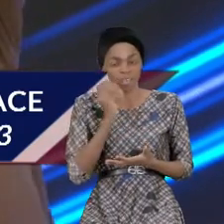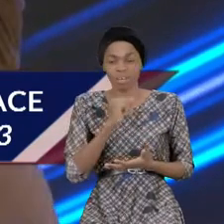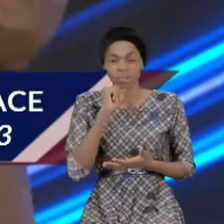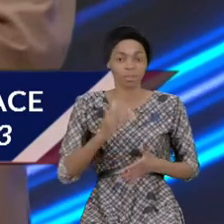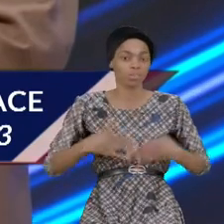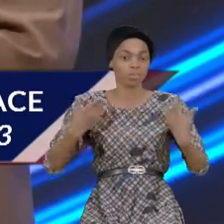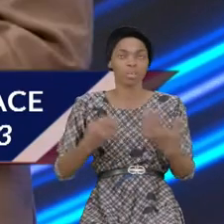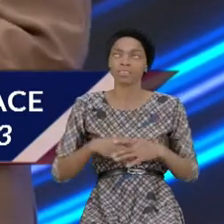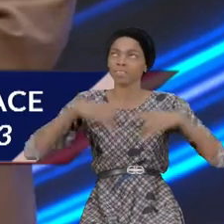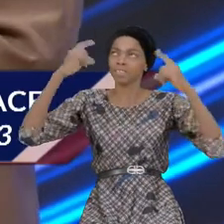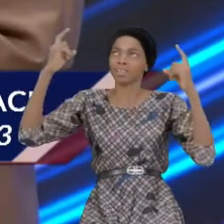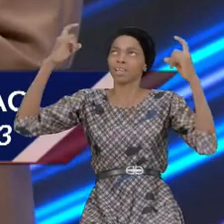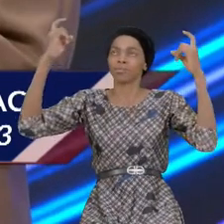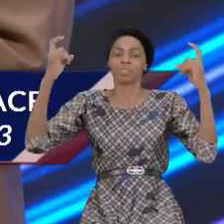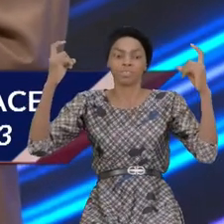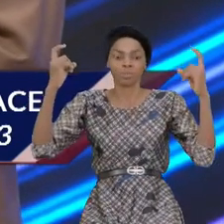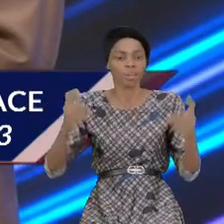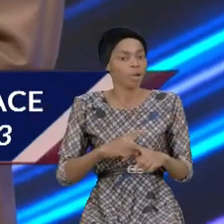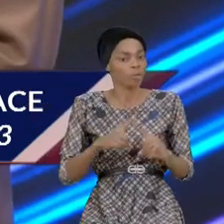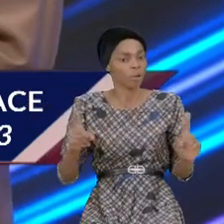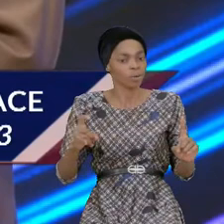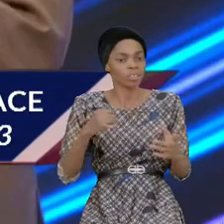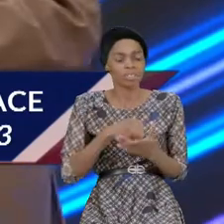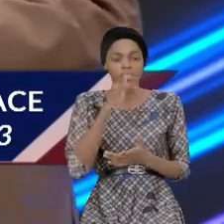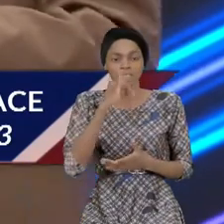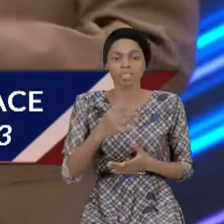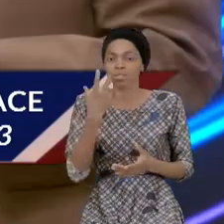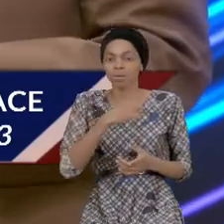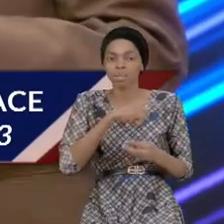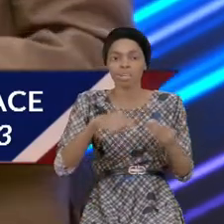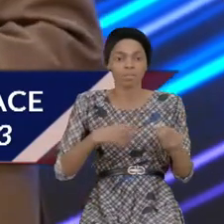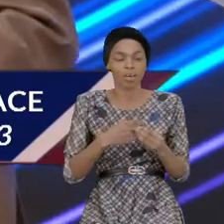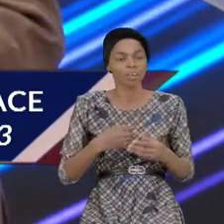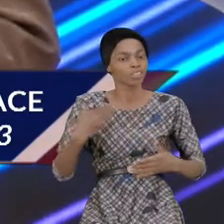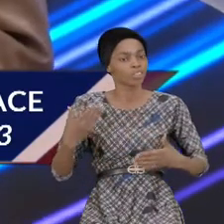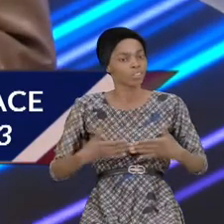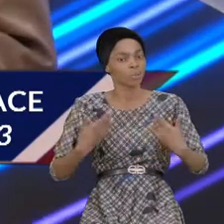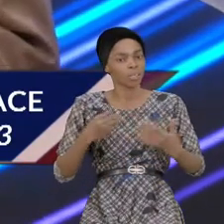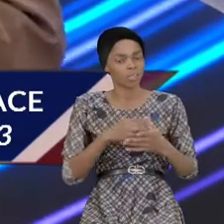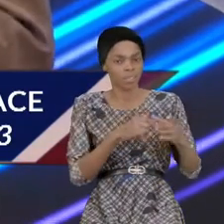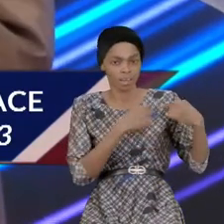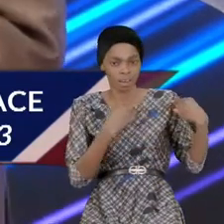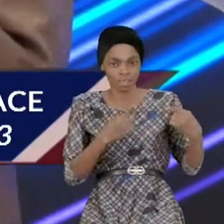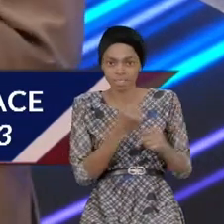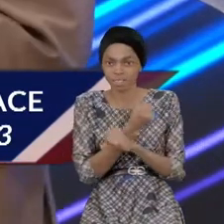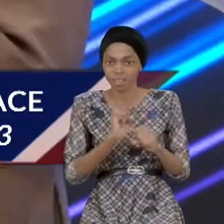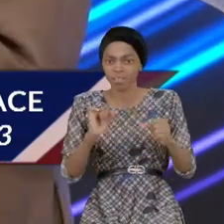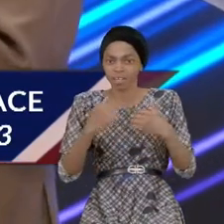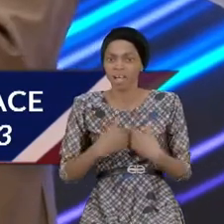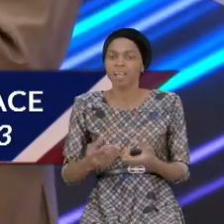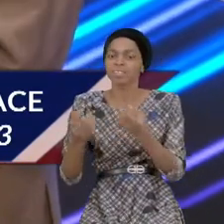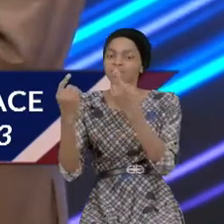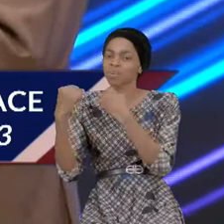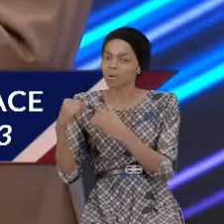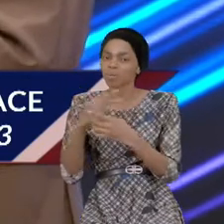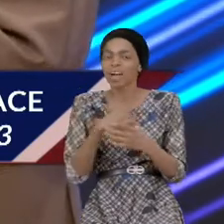celebration. It's talking about the joy in the heart. Salvation has come, and you have they